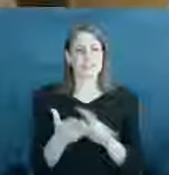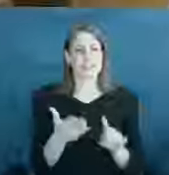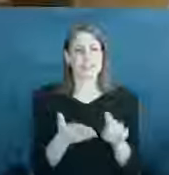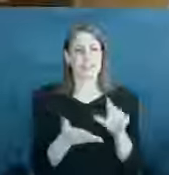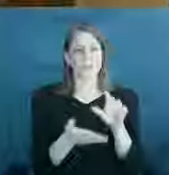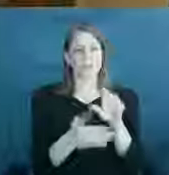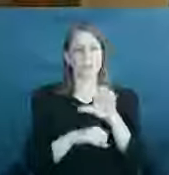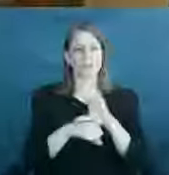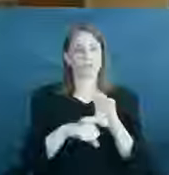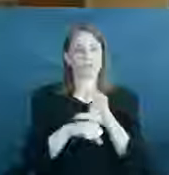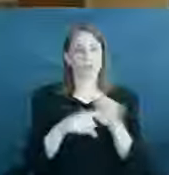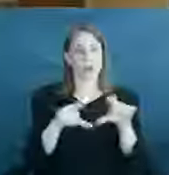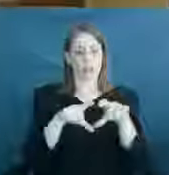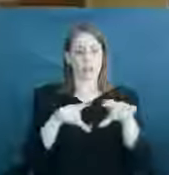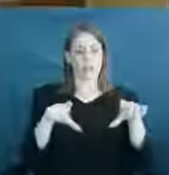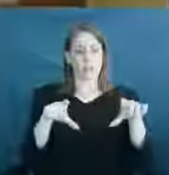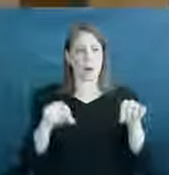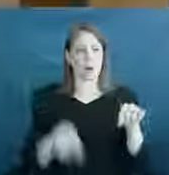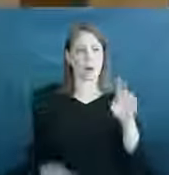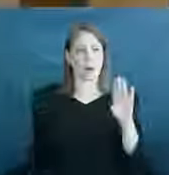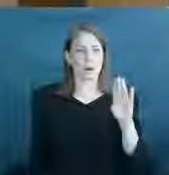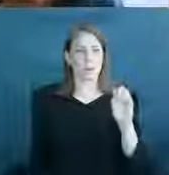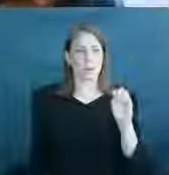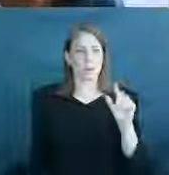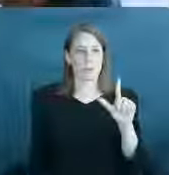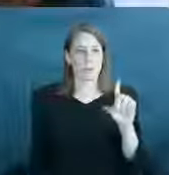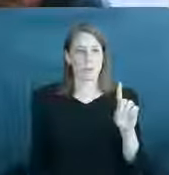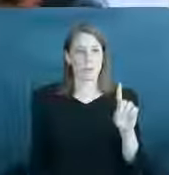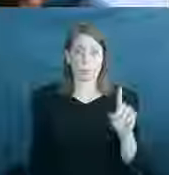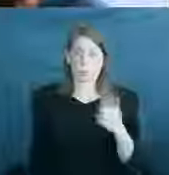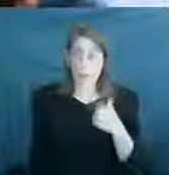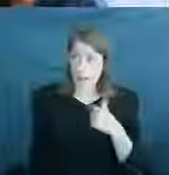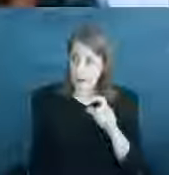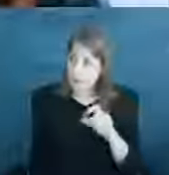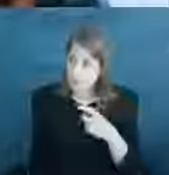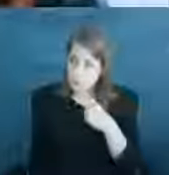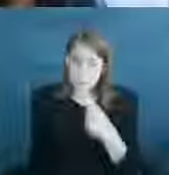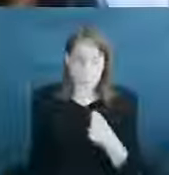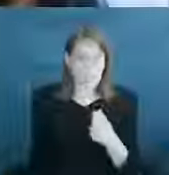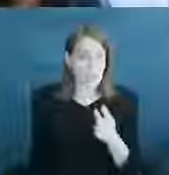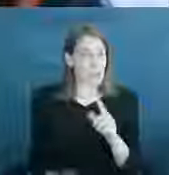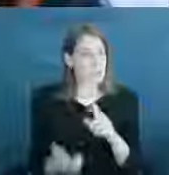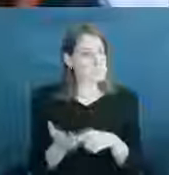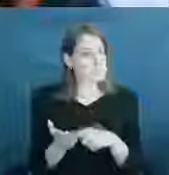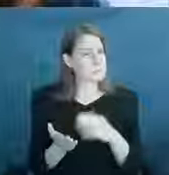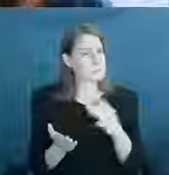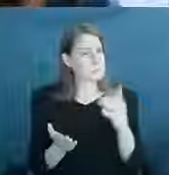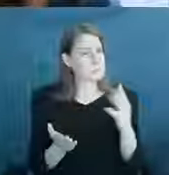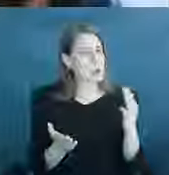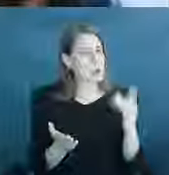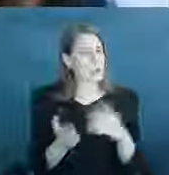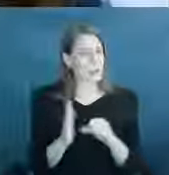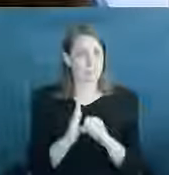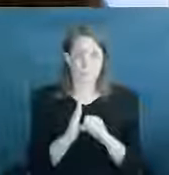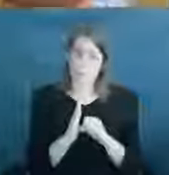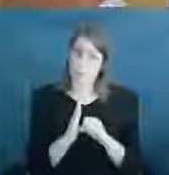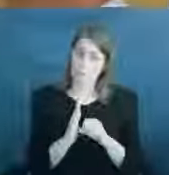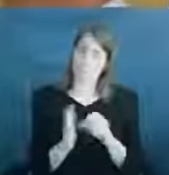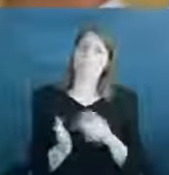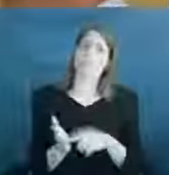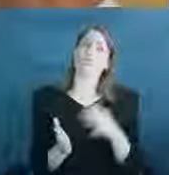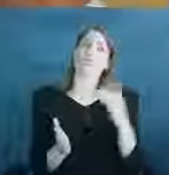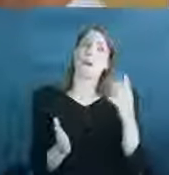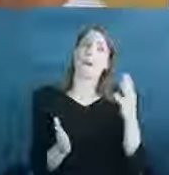Paul's teaching Year 7 how to design a chocolate bar mould and packaging. I've got to say, I